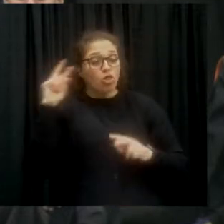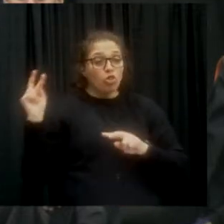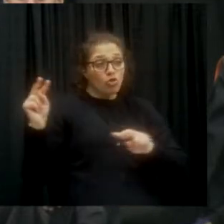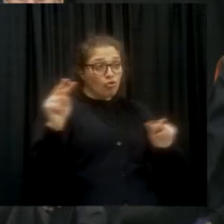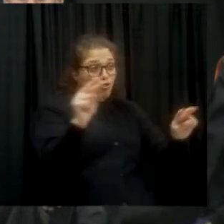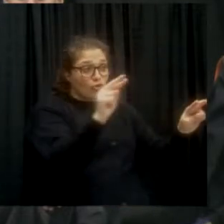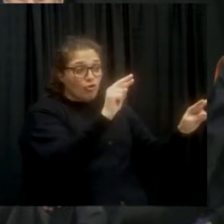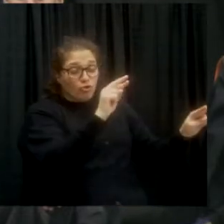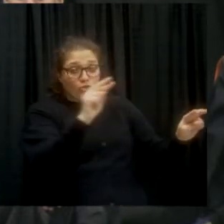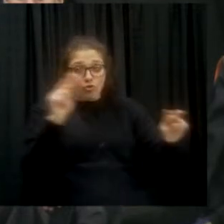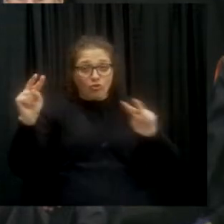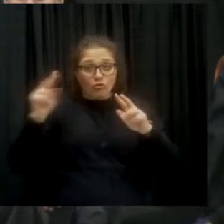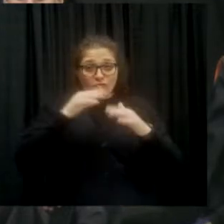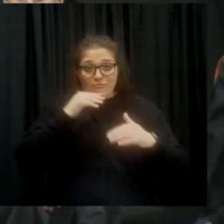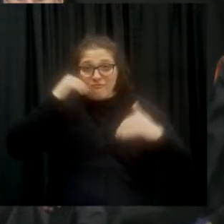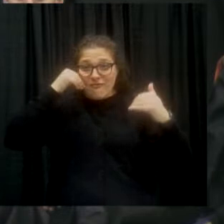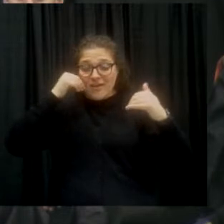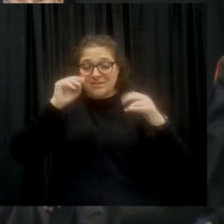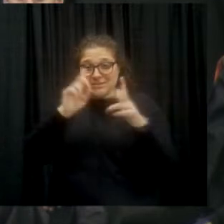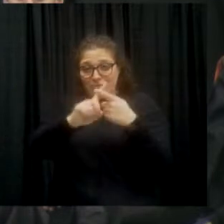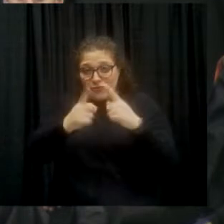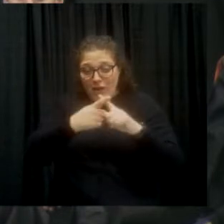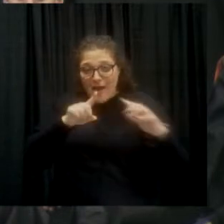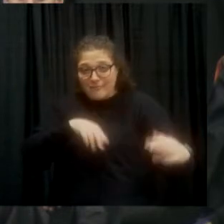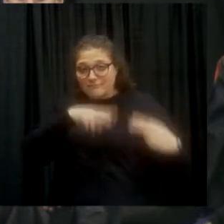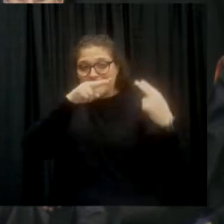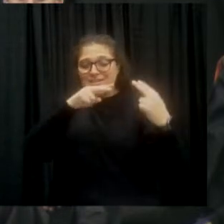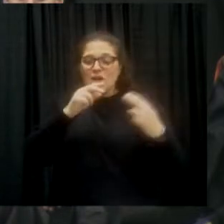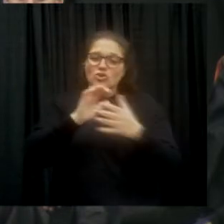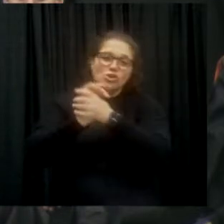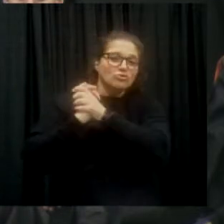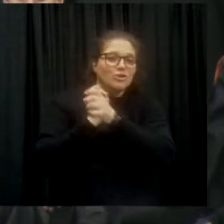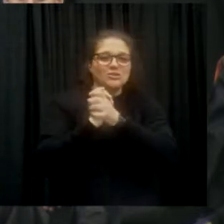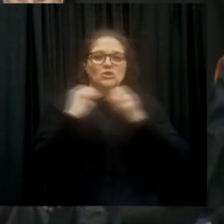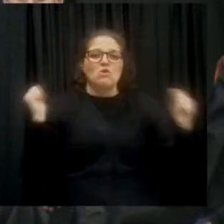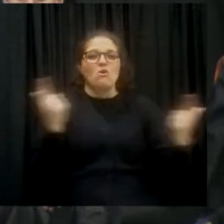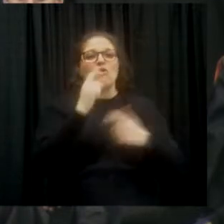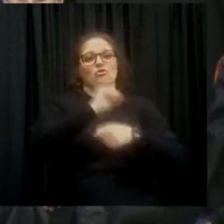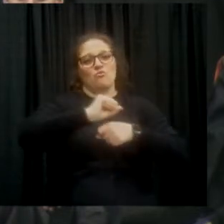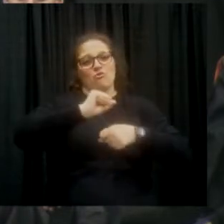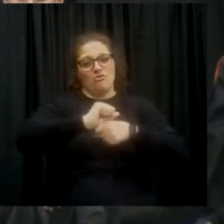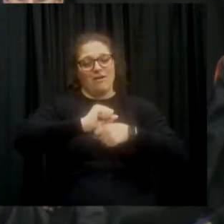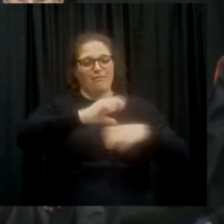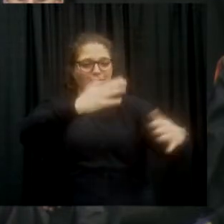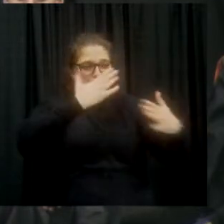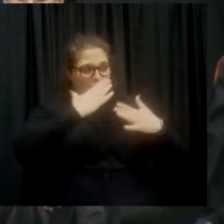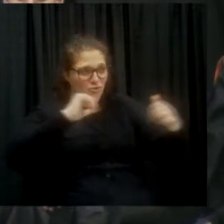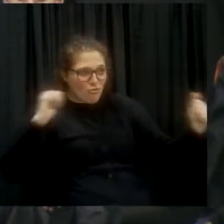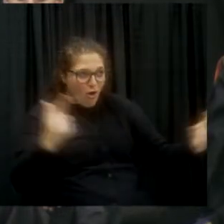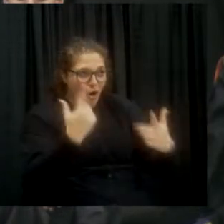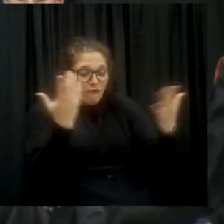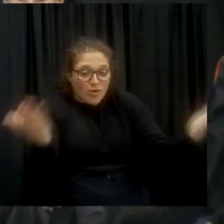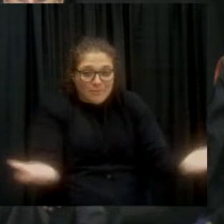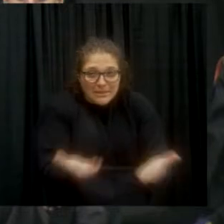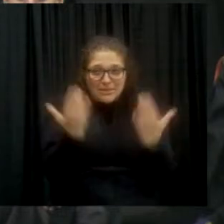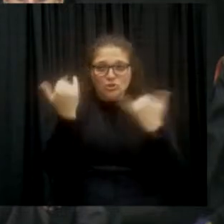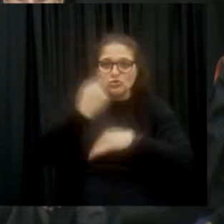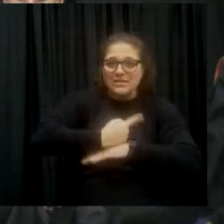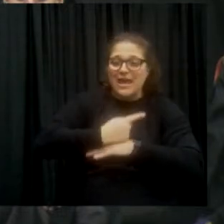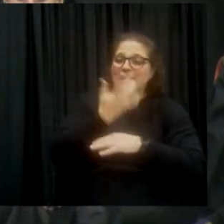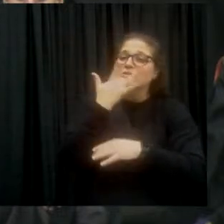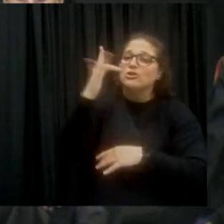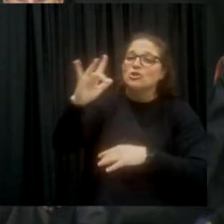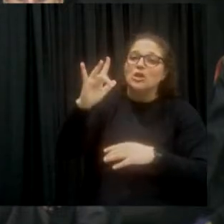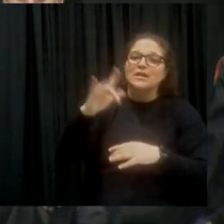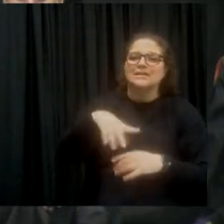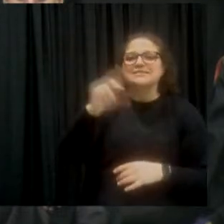around at your peers, find a smiling friend, and congratulate yourself for all your hard work. Thank you all for being in here today, and good